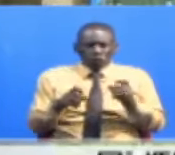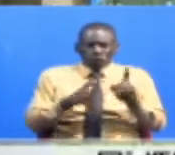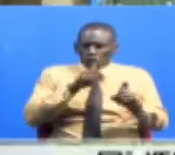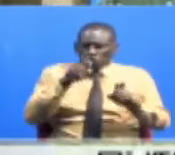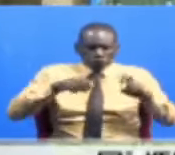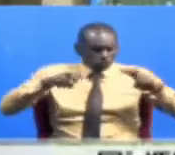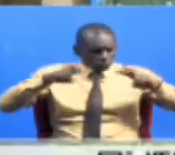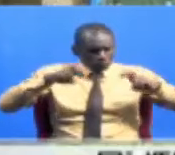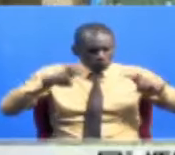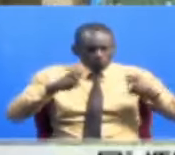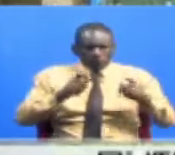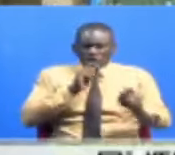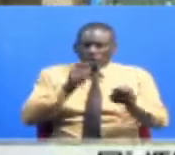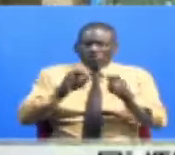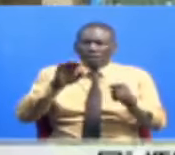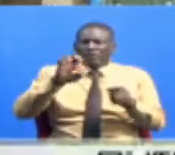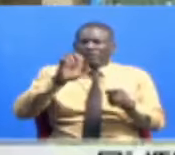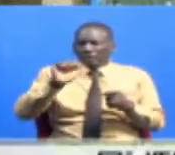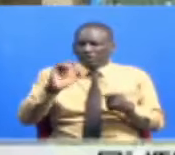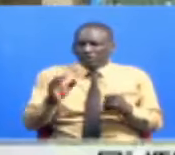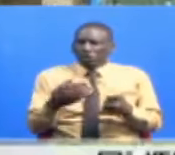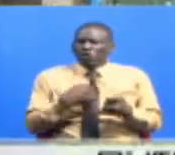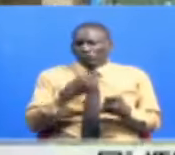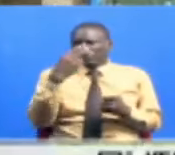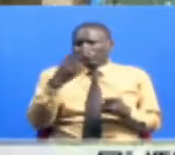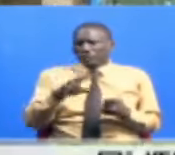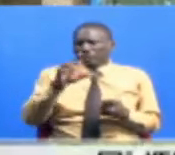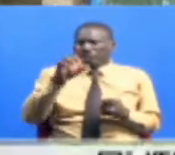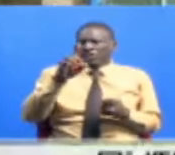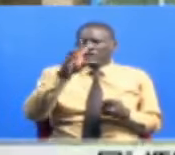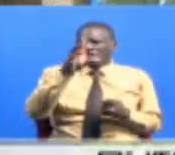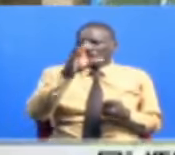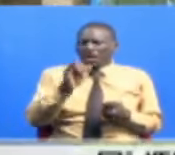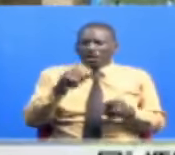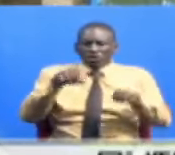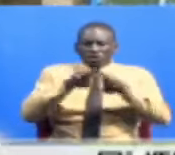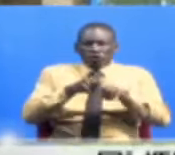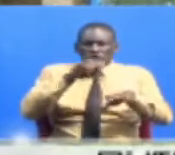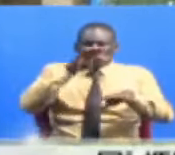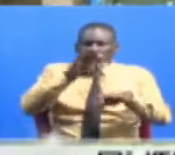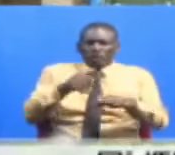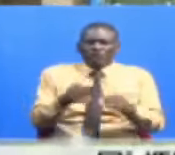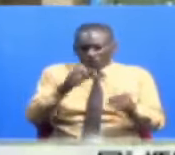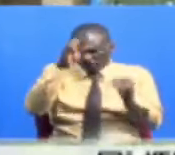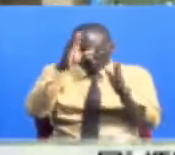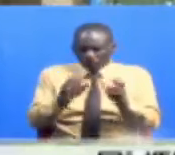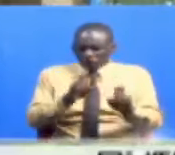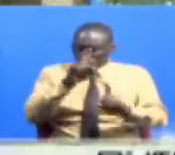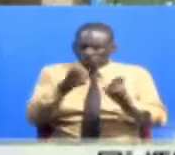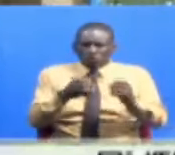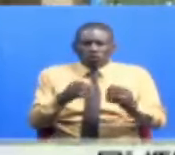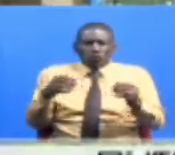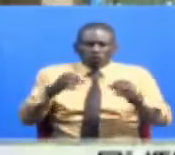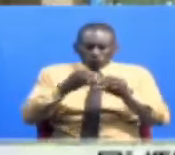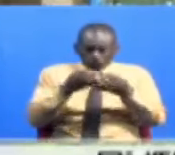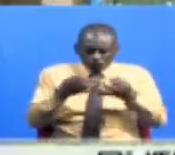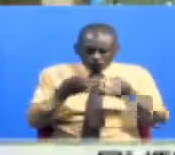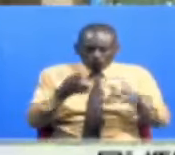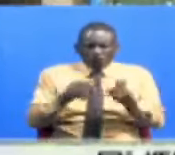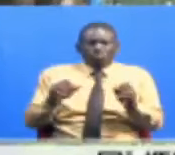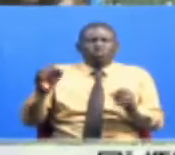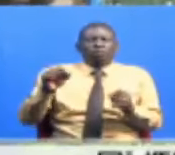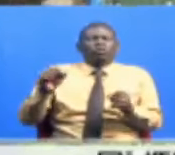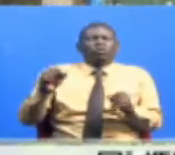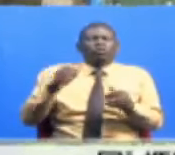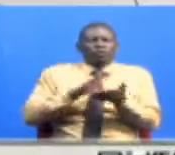for investigations, for interviews by EACC. We've seen the DCI also do the same, completely without political interference. That